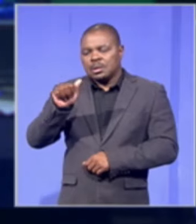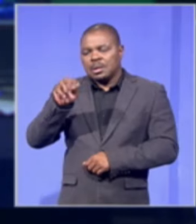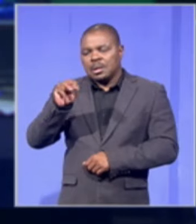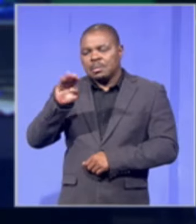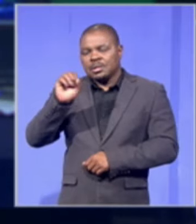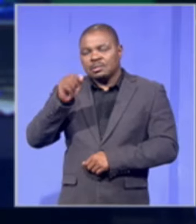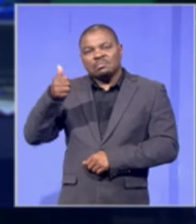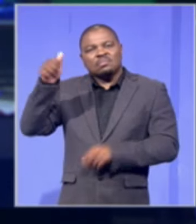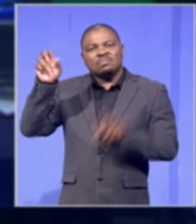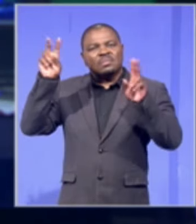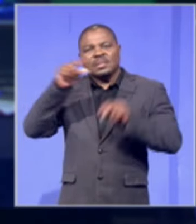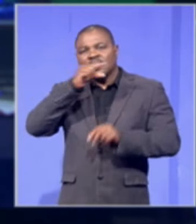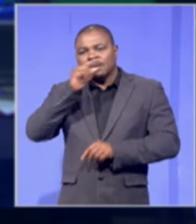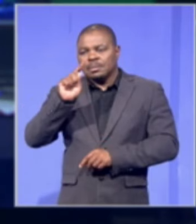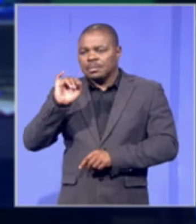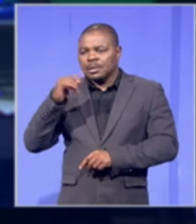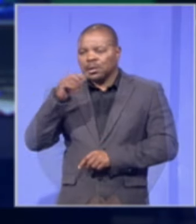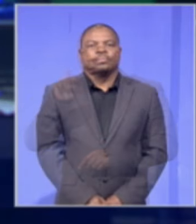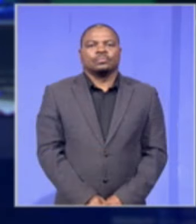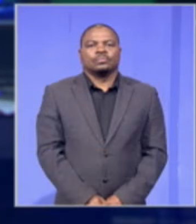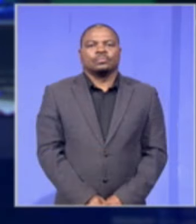ya tsejwang ka lebitso la Tiger.